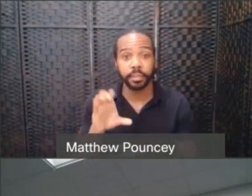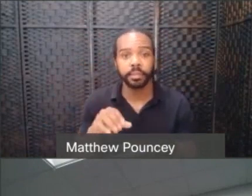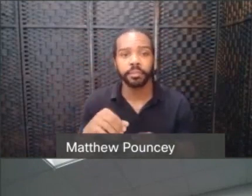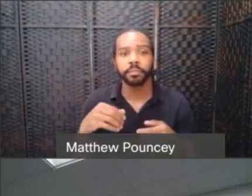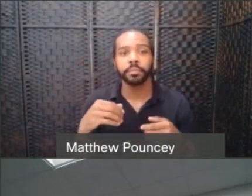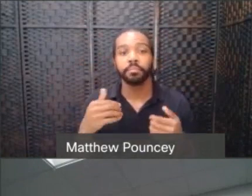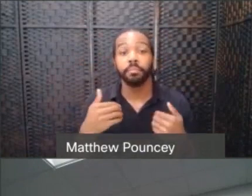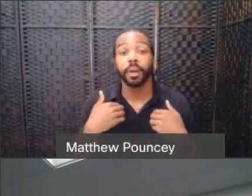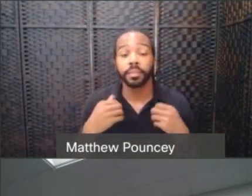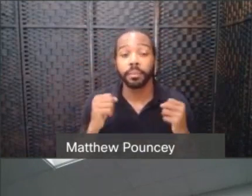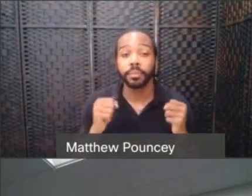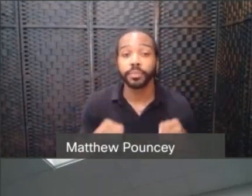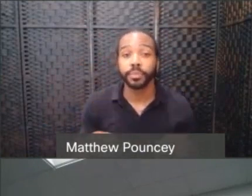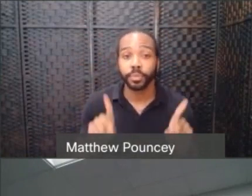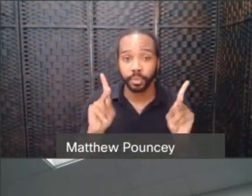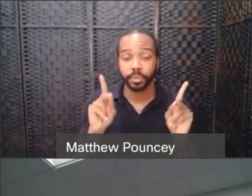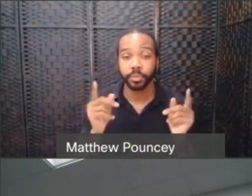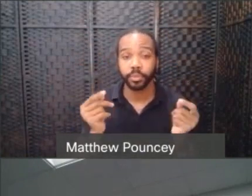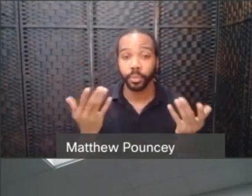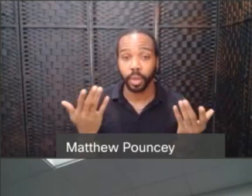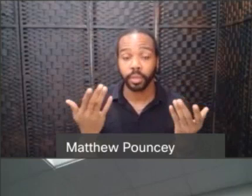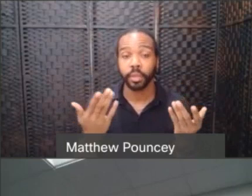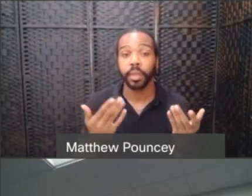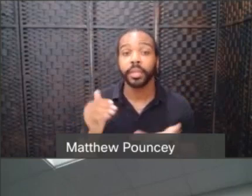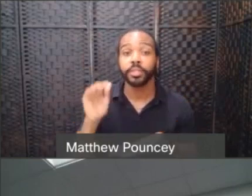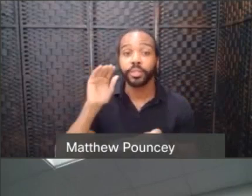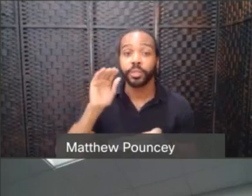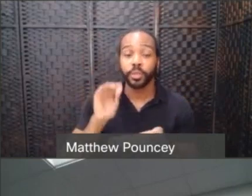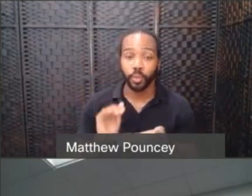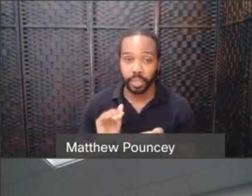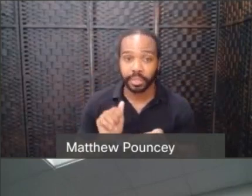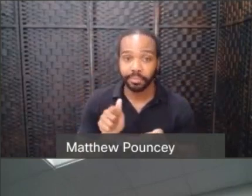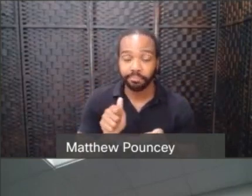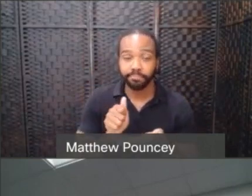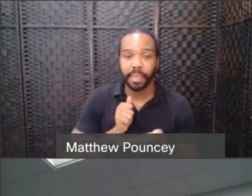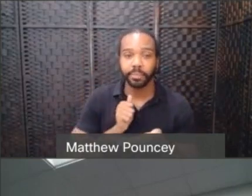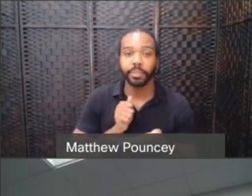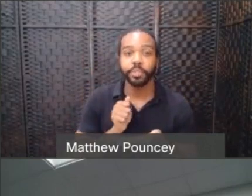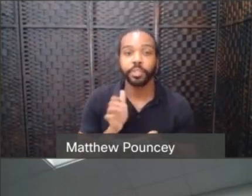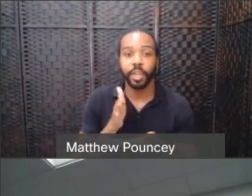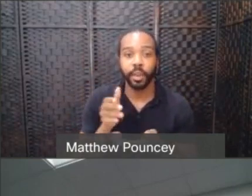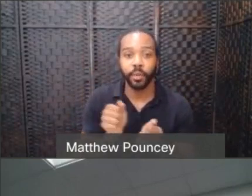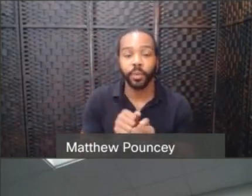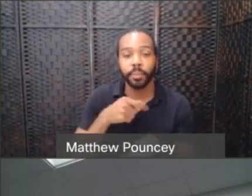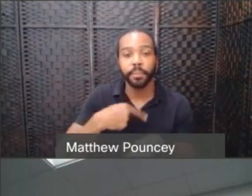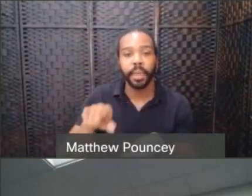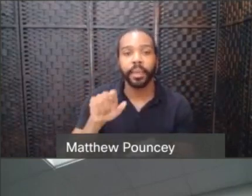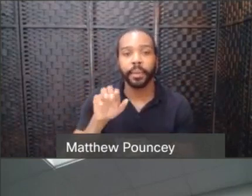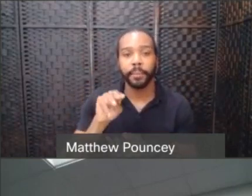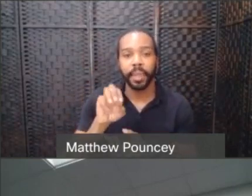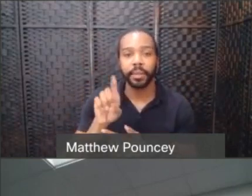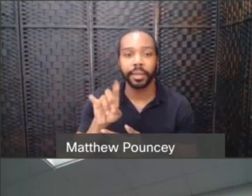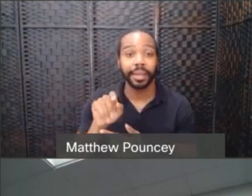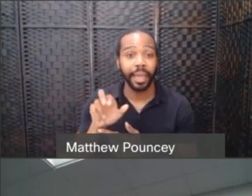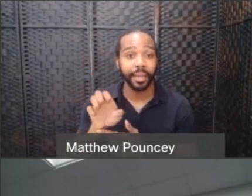afforded the opportunity to decrease its share of the Medicaid payment, and that money was